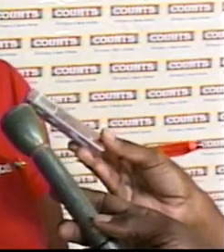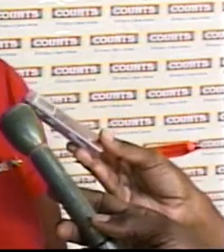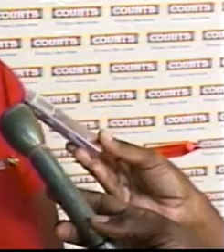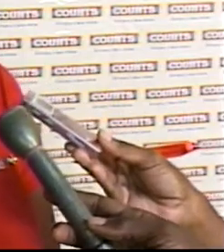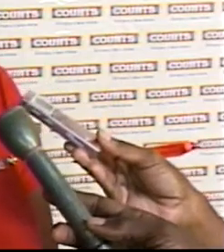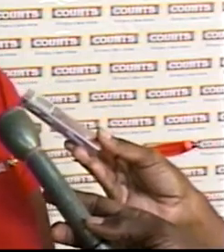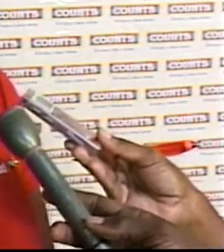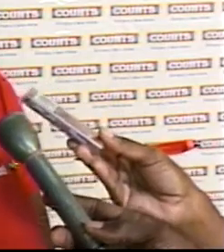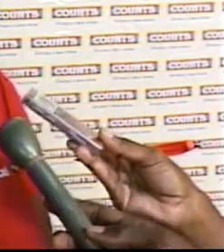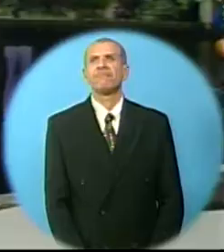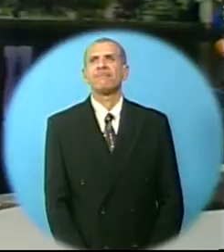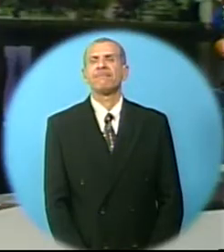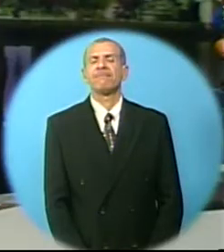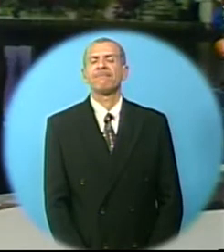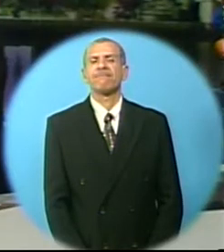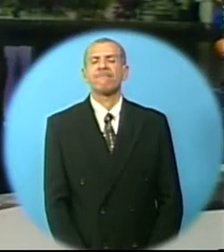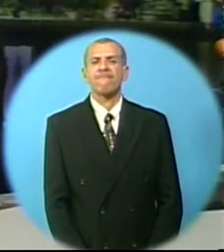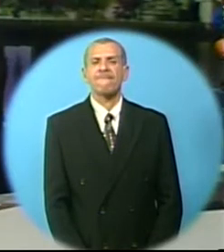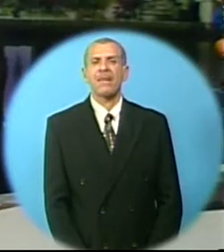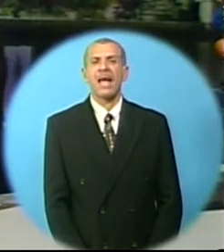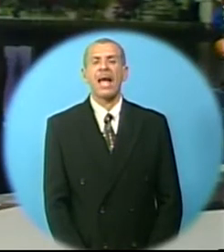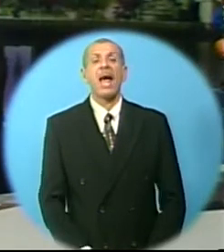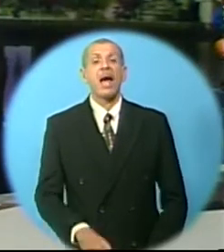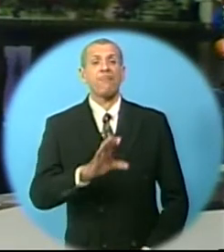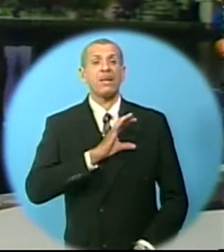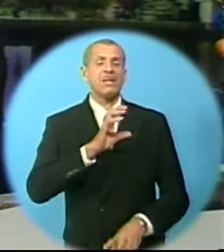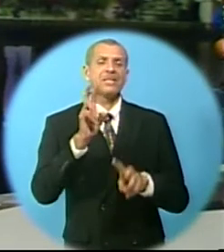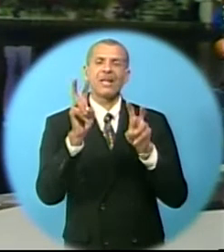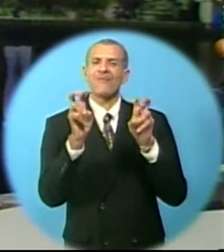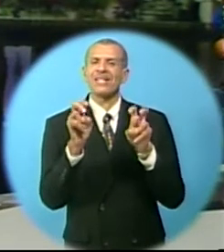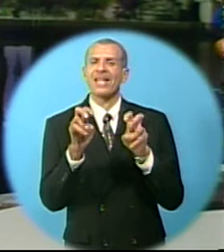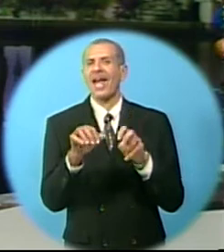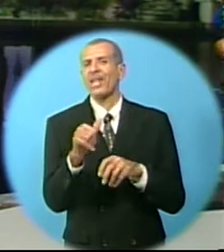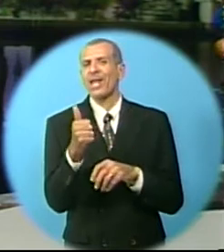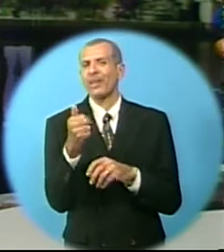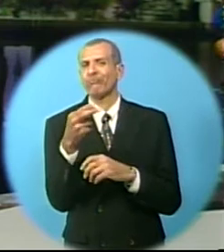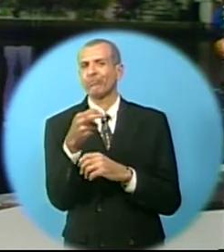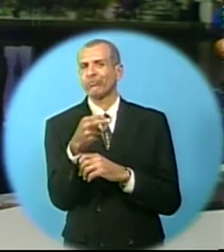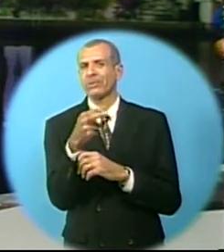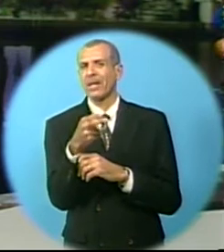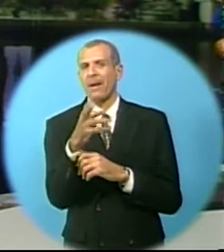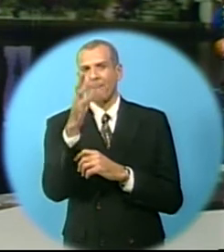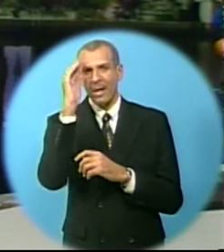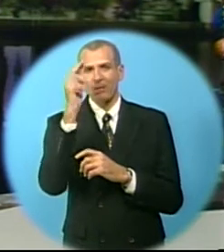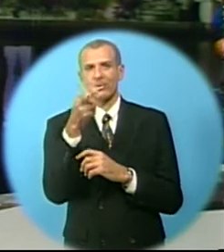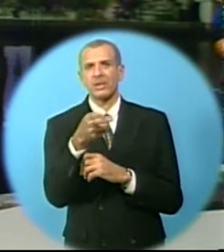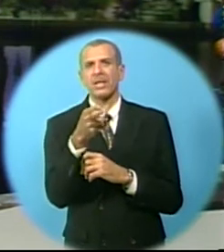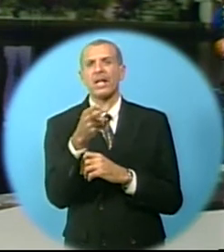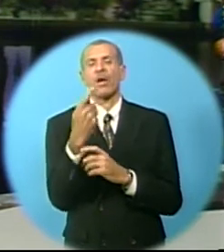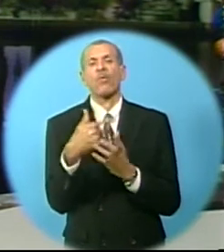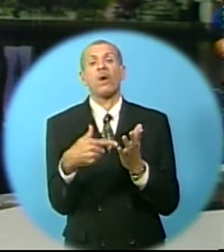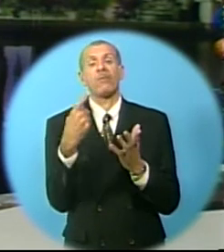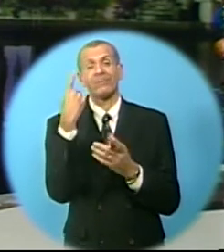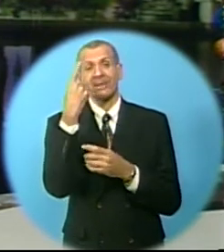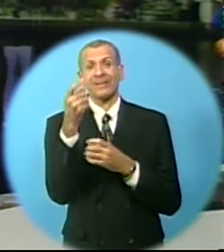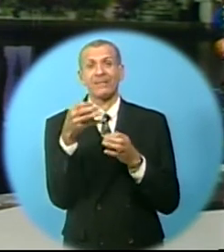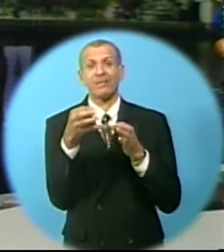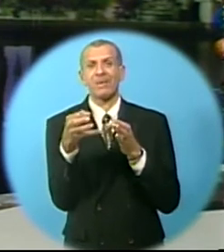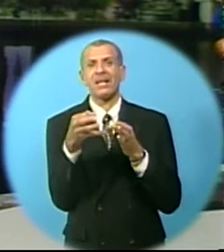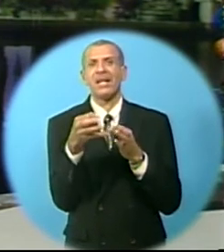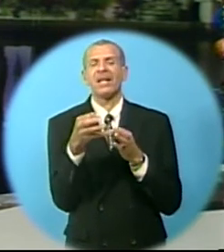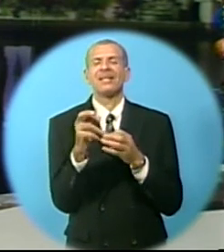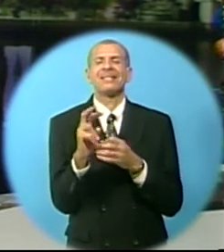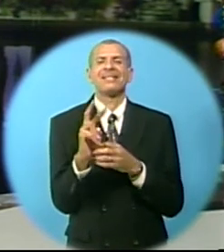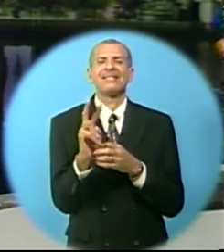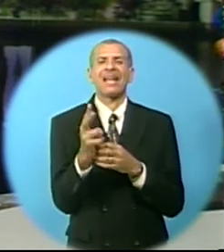to it overall. Police are investigating another shooting incident. A man was shot in what was the second shooting in less